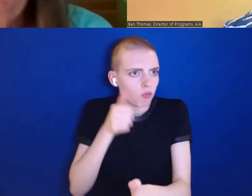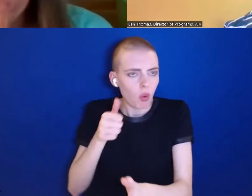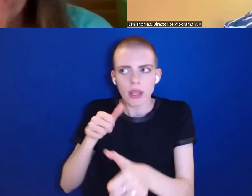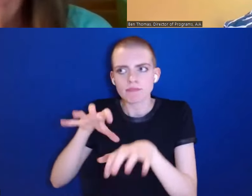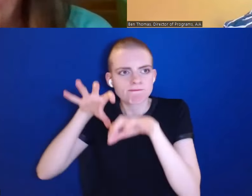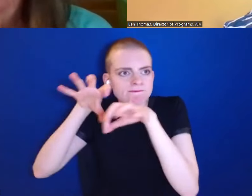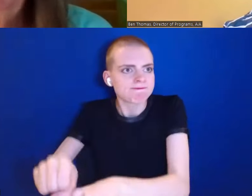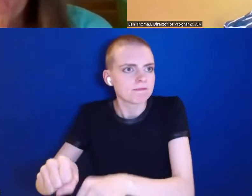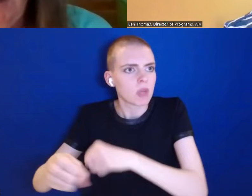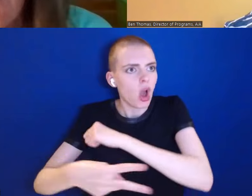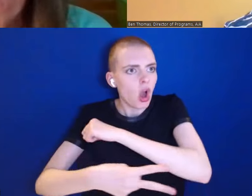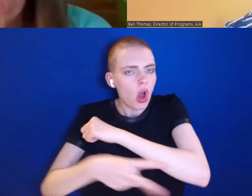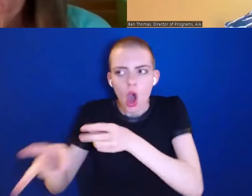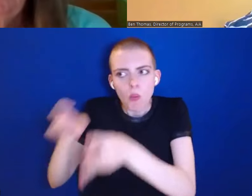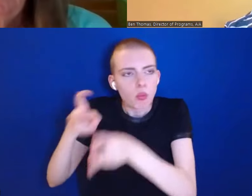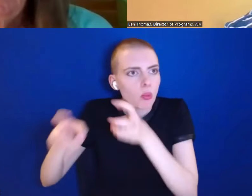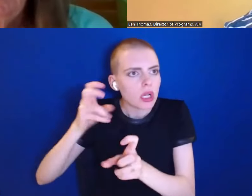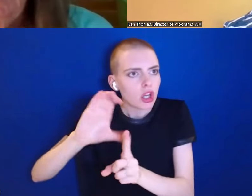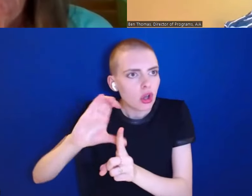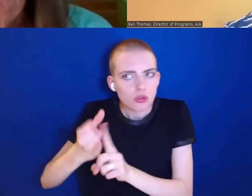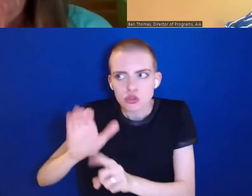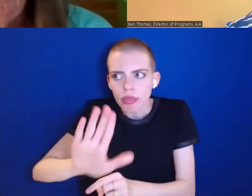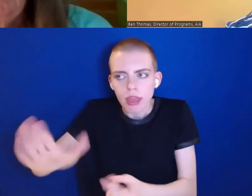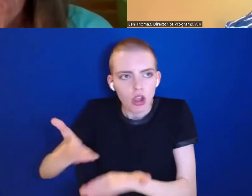who do things really belong to?